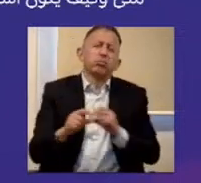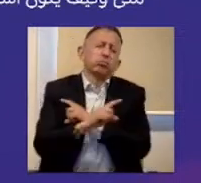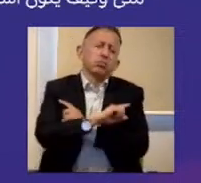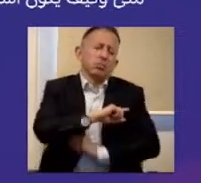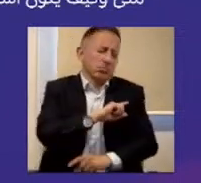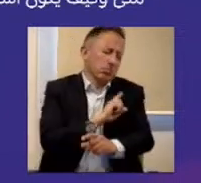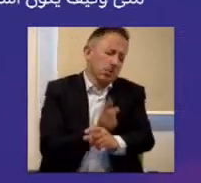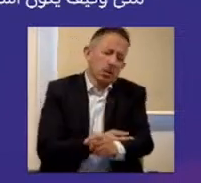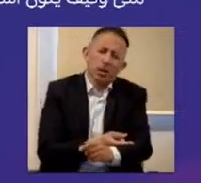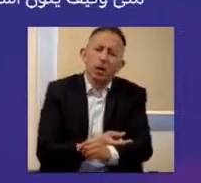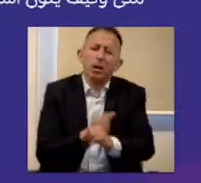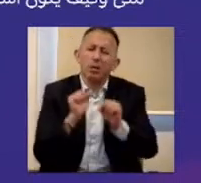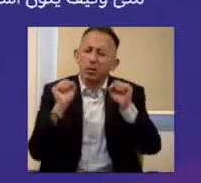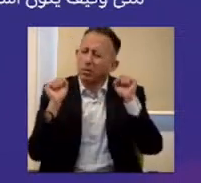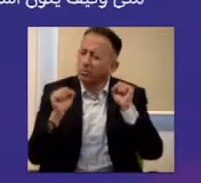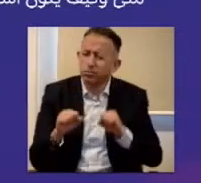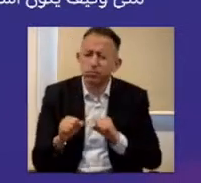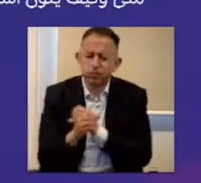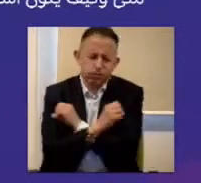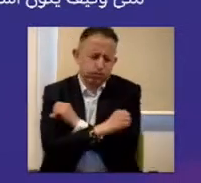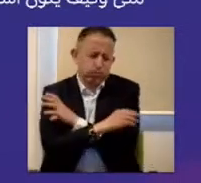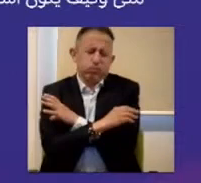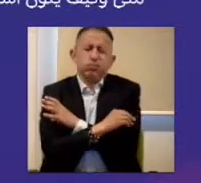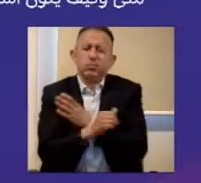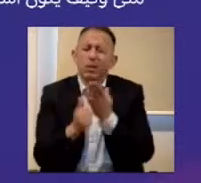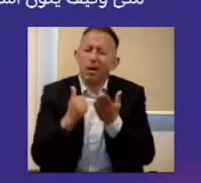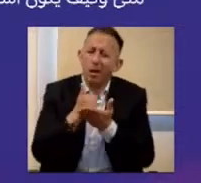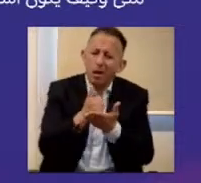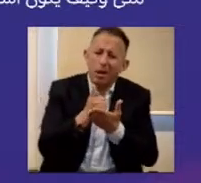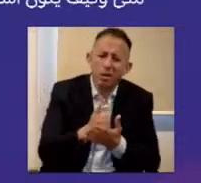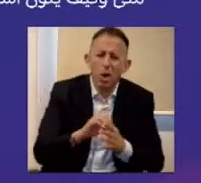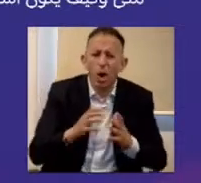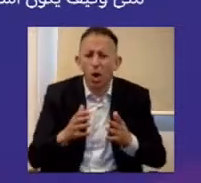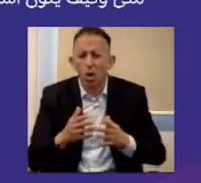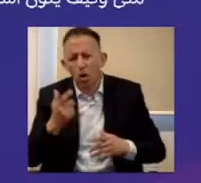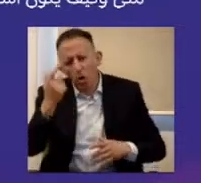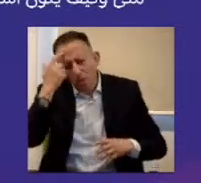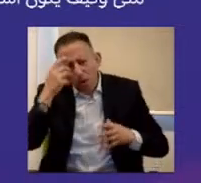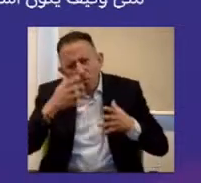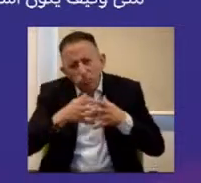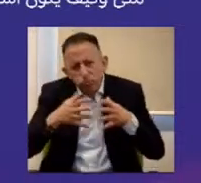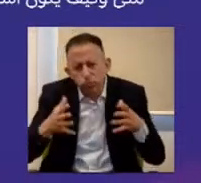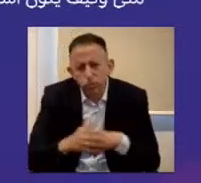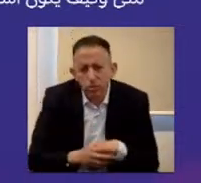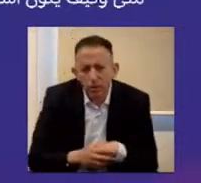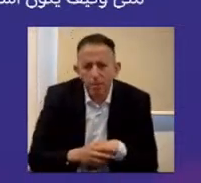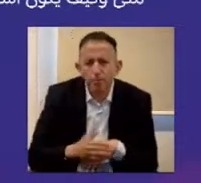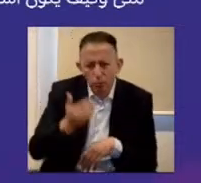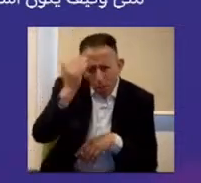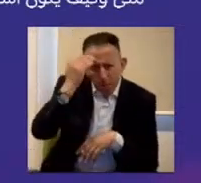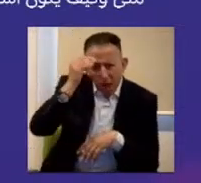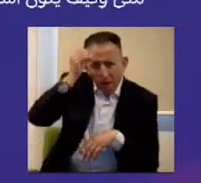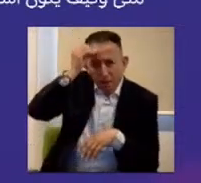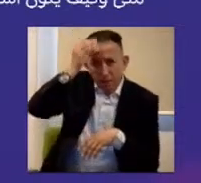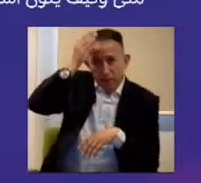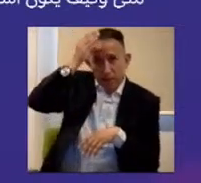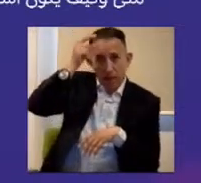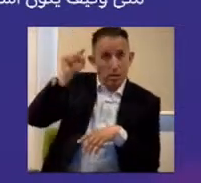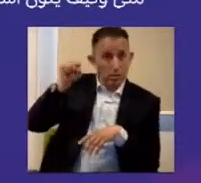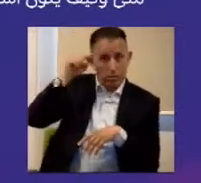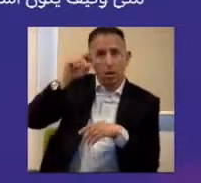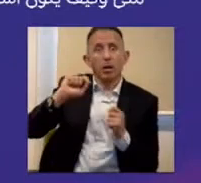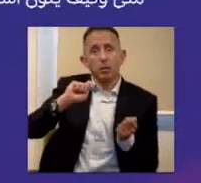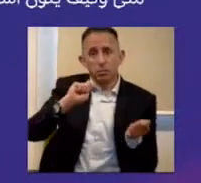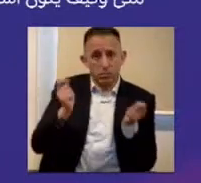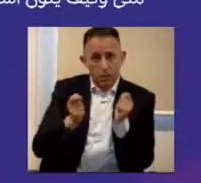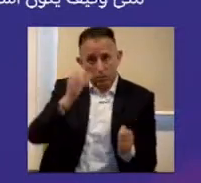has changed for recently, because knowledge today is widely spread. It is cheaply